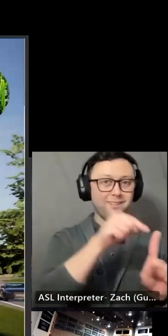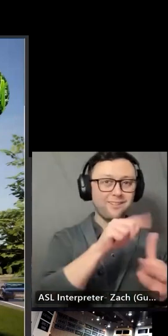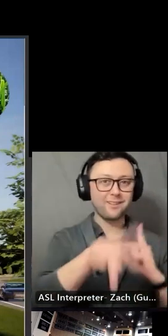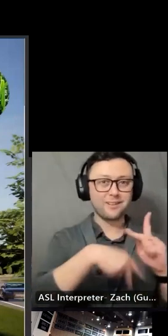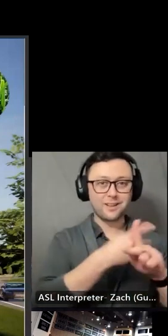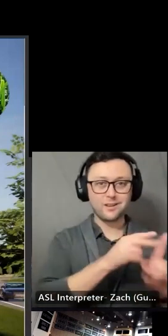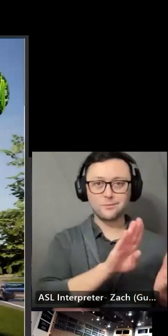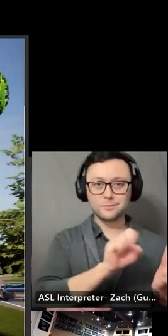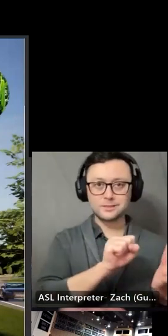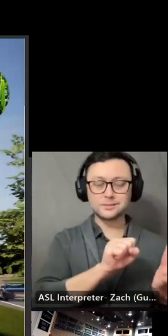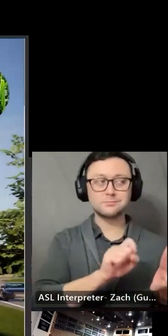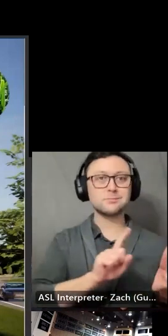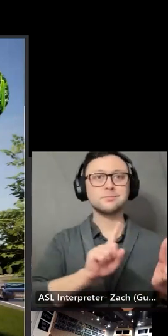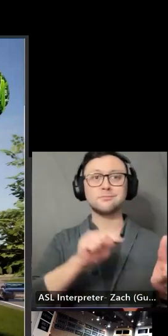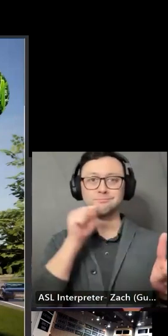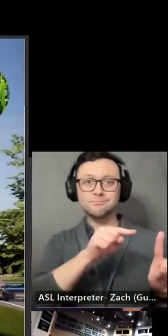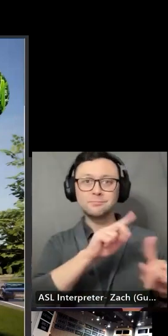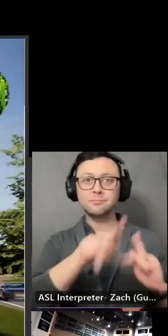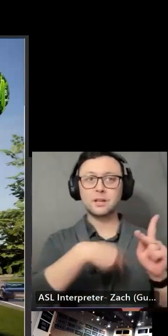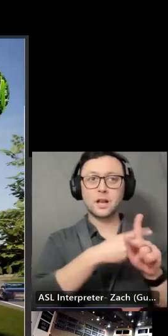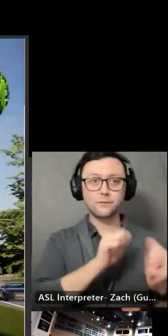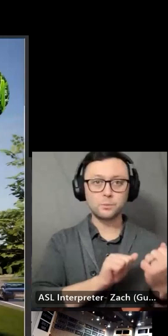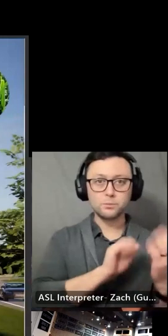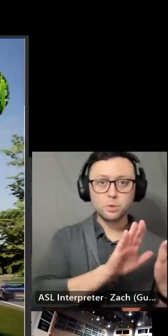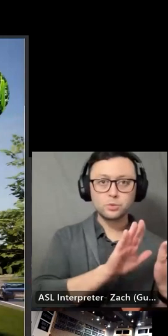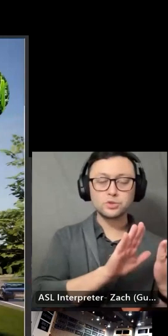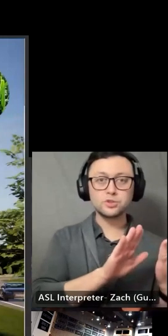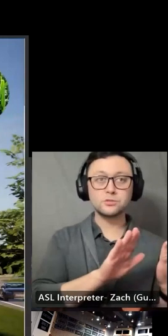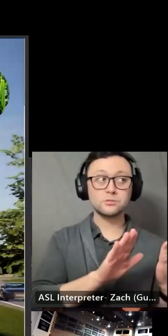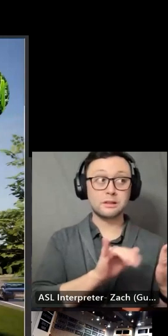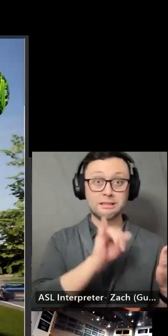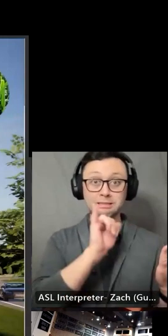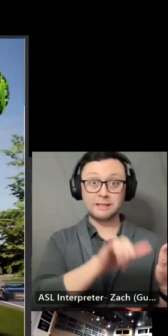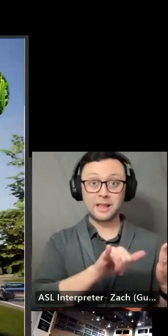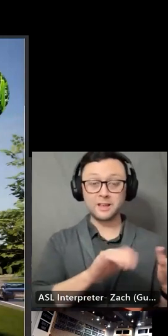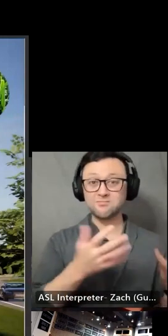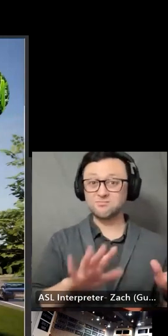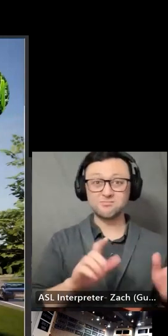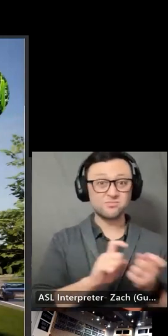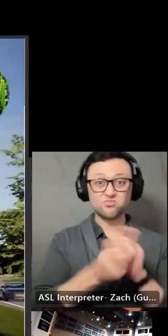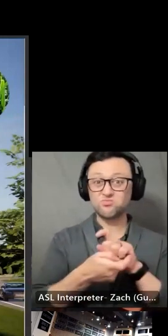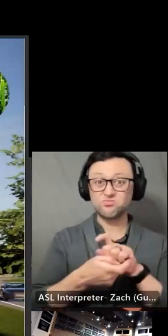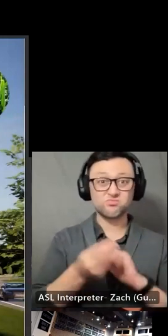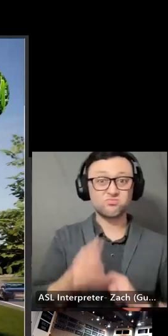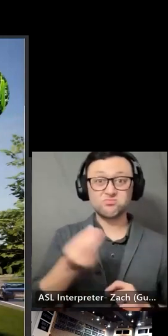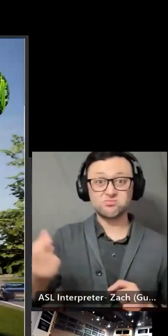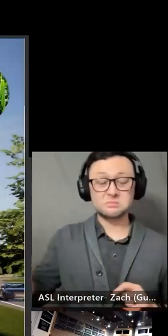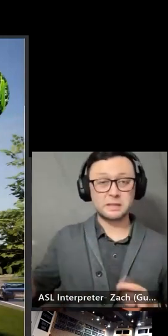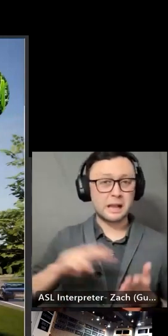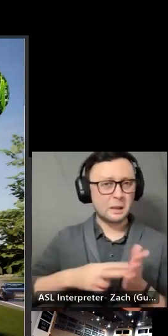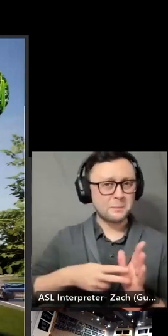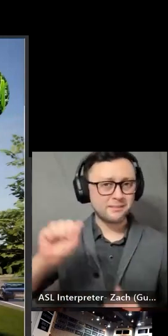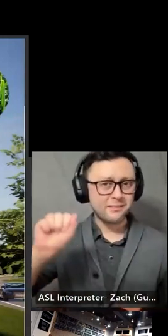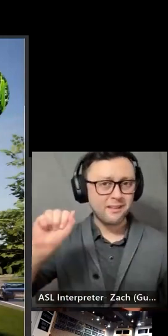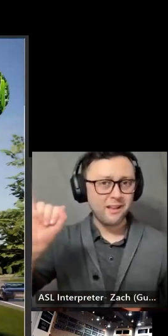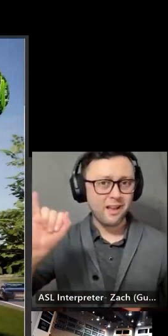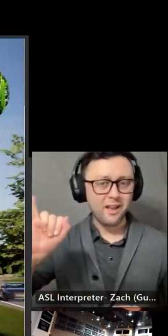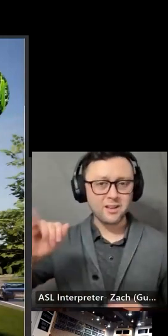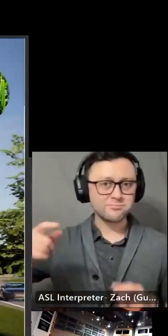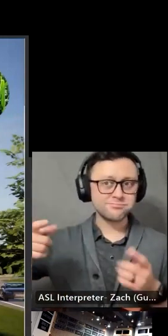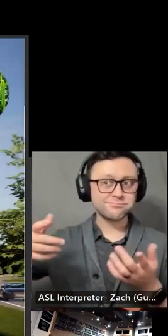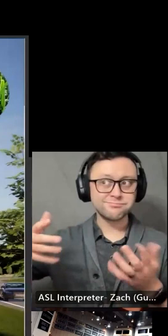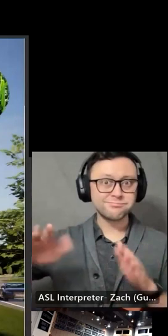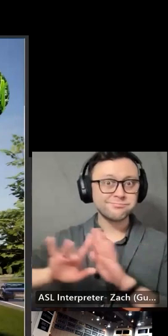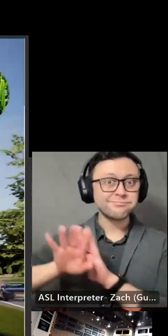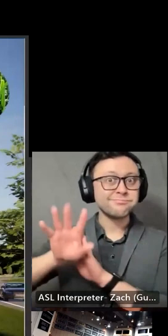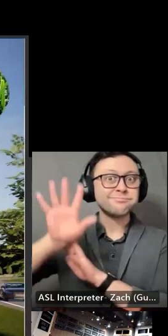of approach. That could change tomorrow with AI rapidly running towards us. We could all be sitting here with robots taking